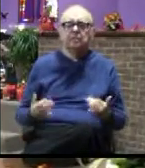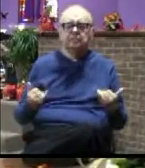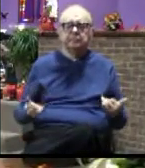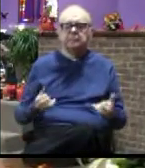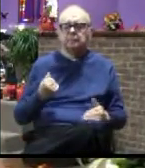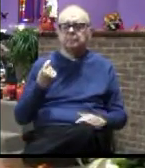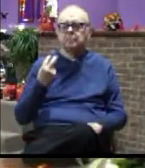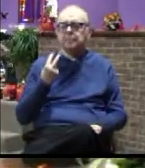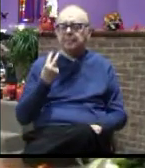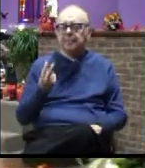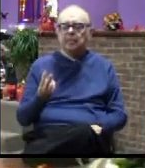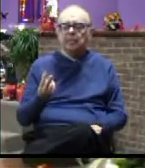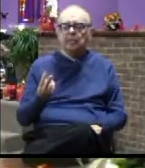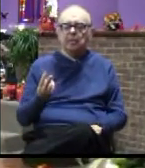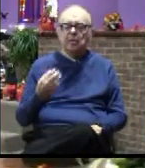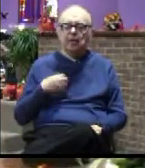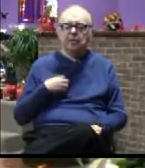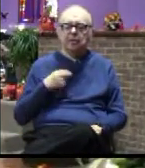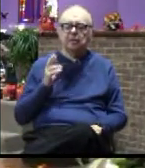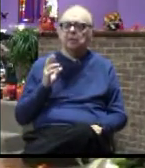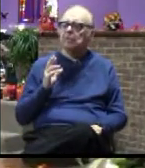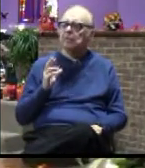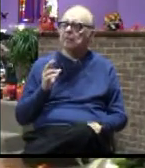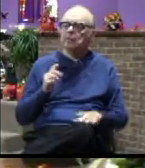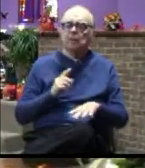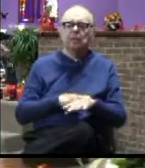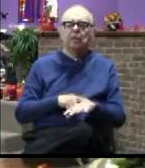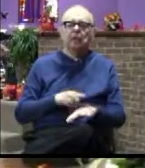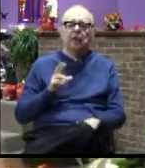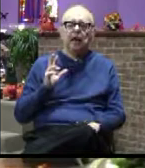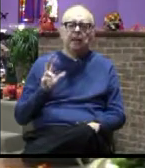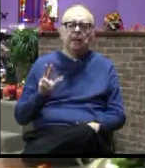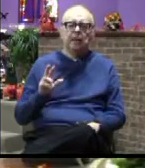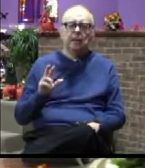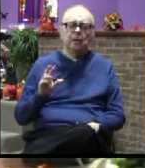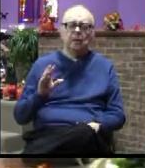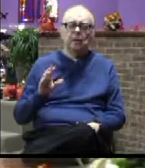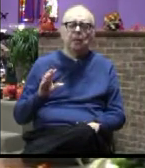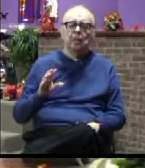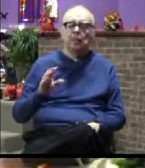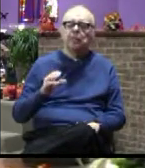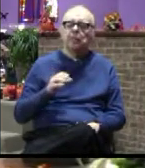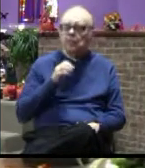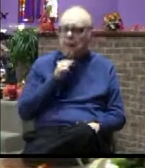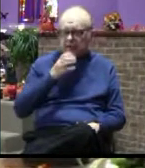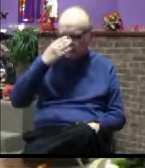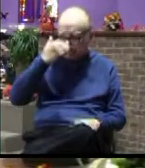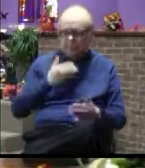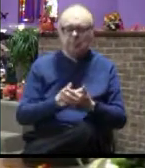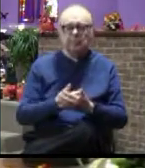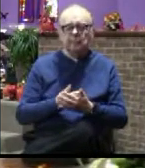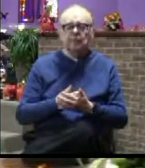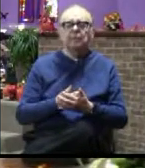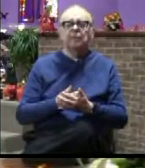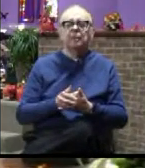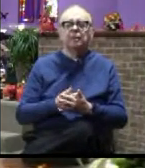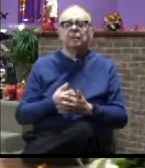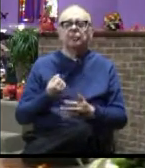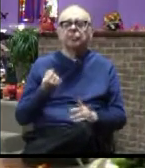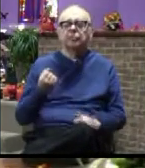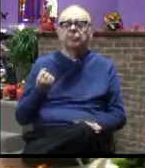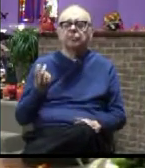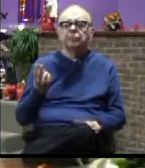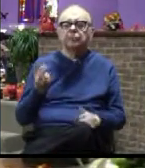And today when you see him, has a three... At that time he had a three-year-old little boy in 2011. Now it's nine.